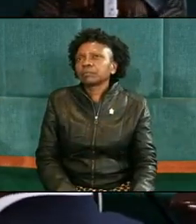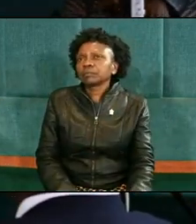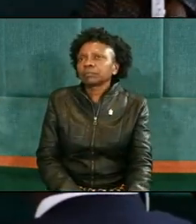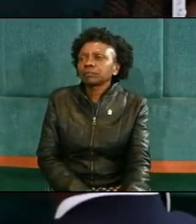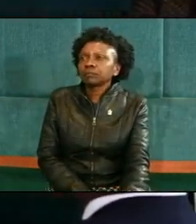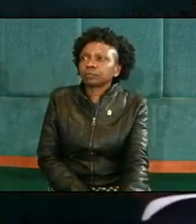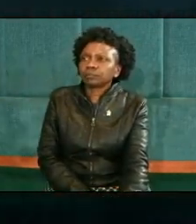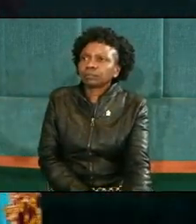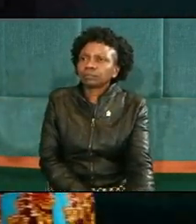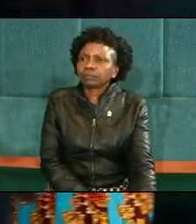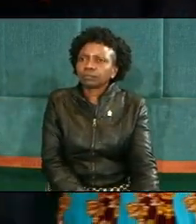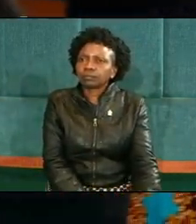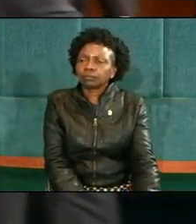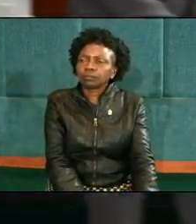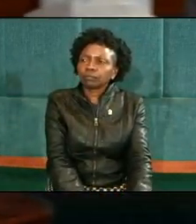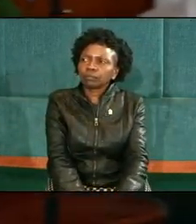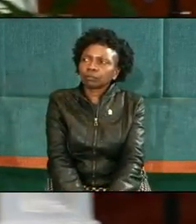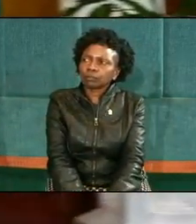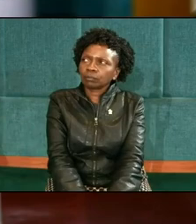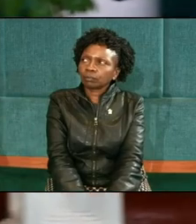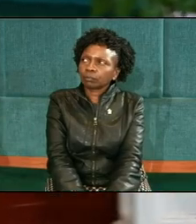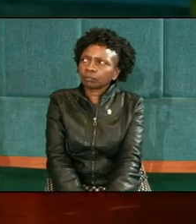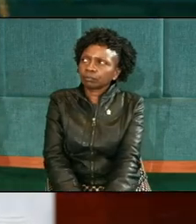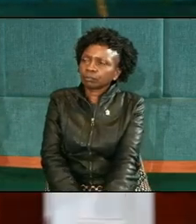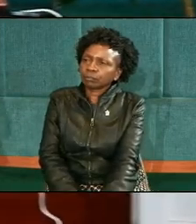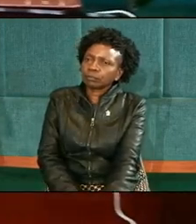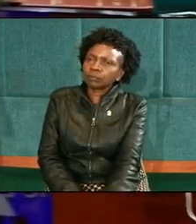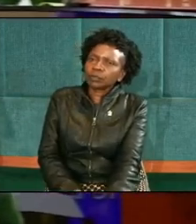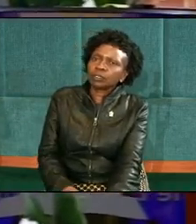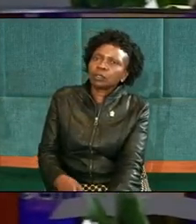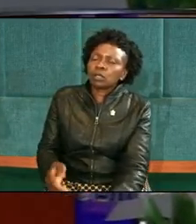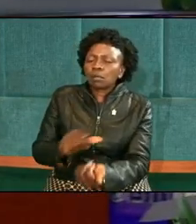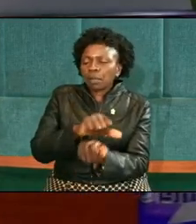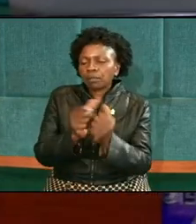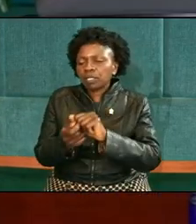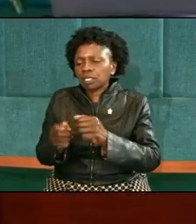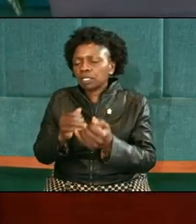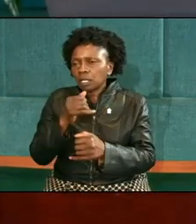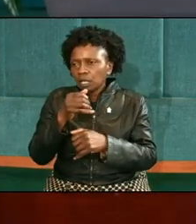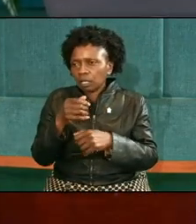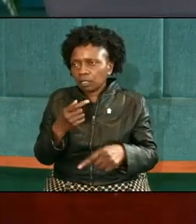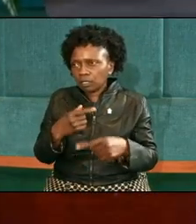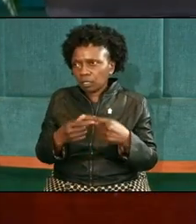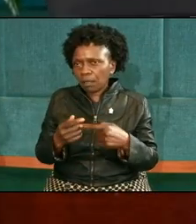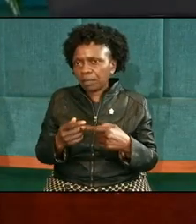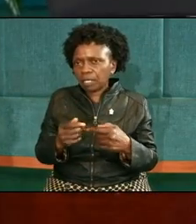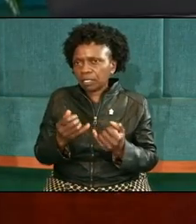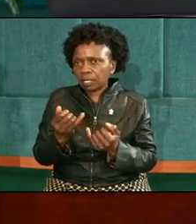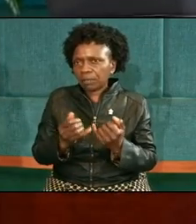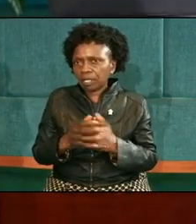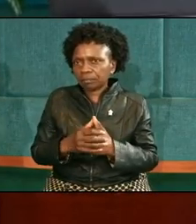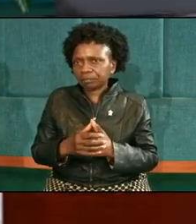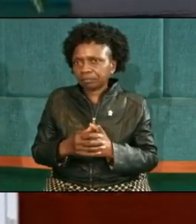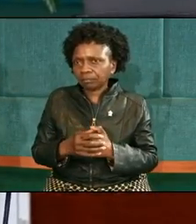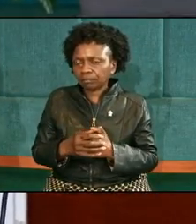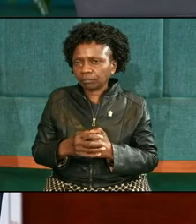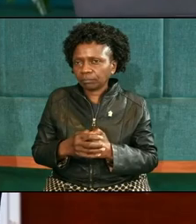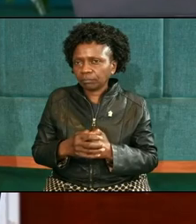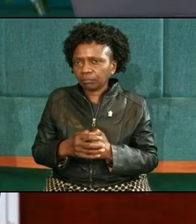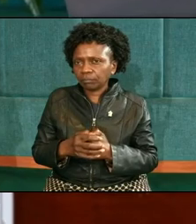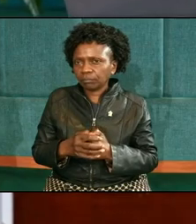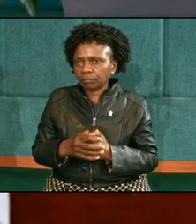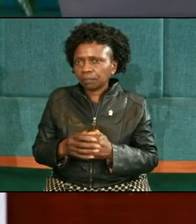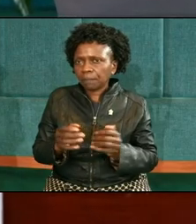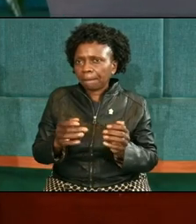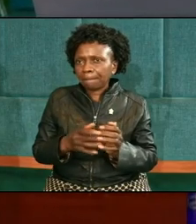God bless you. Come on up, come on up. You decide this coming Sabbath, we're going to give our hearts to the Lord. Come on up. Jesus